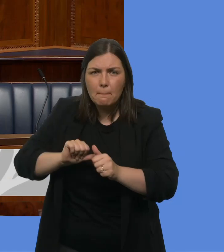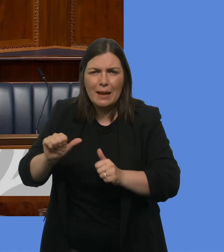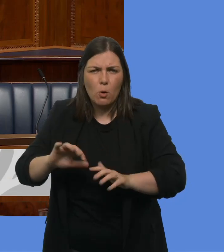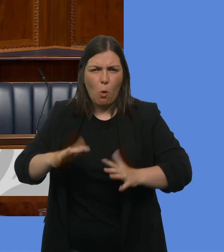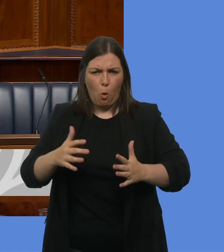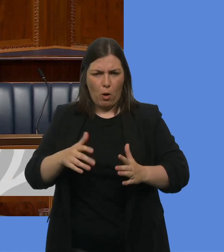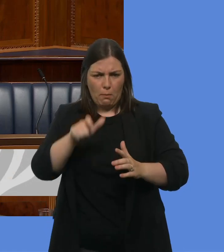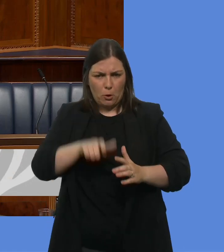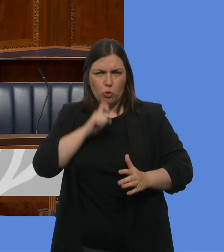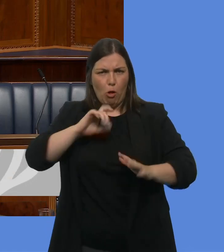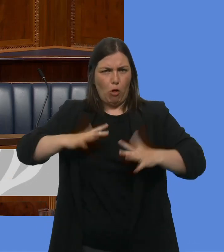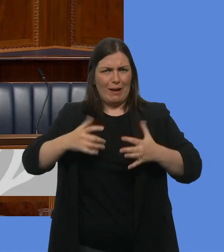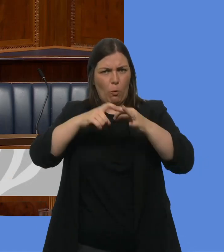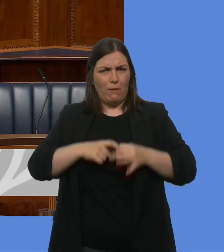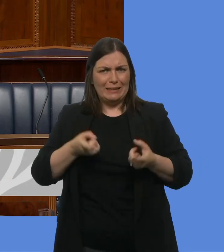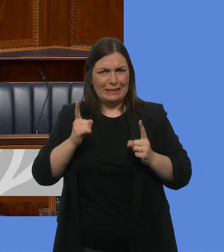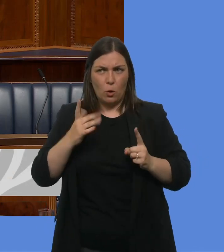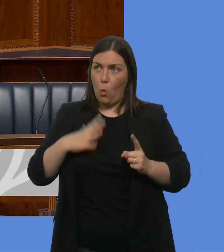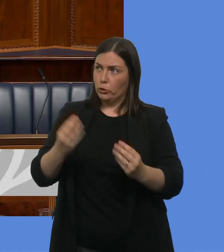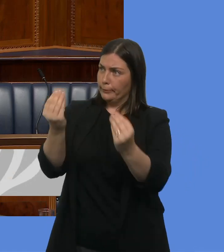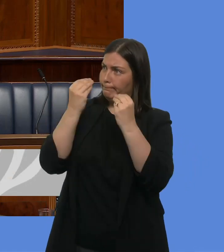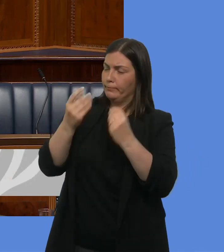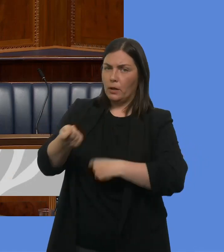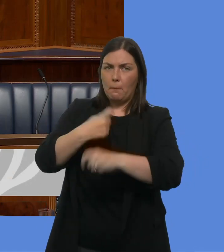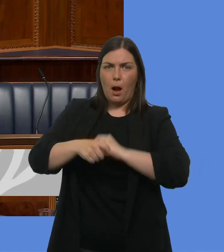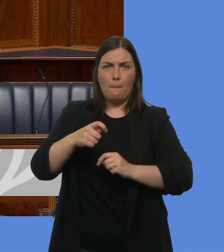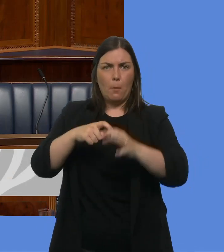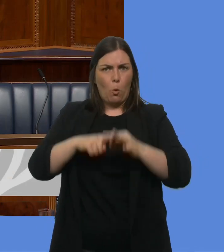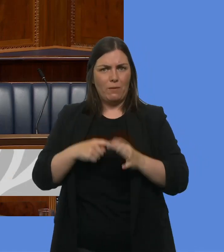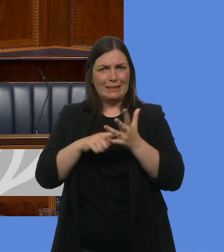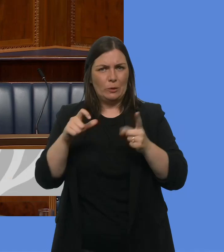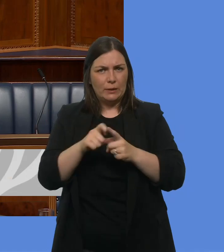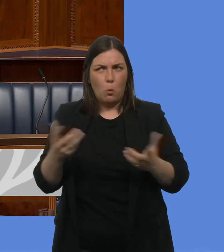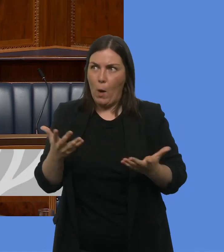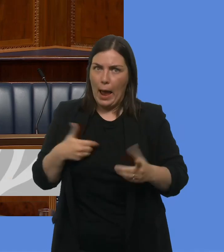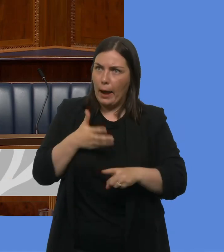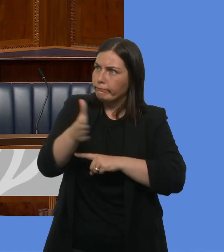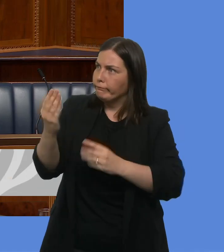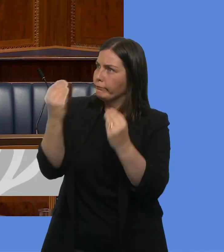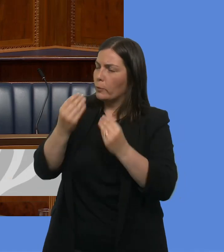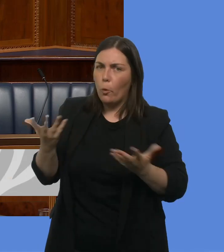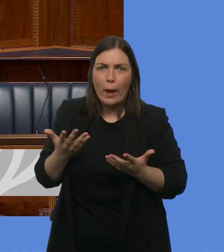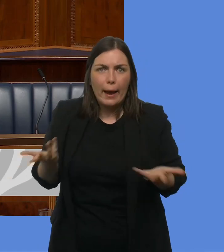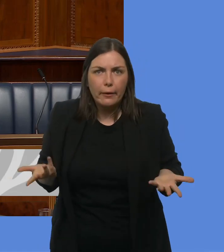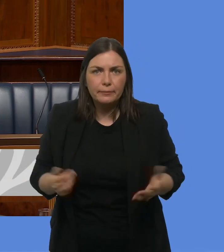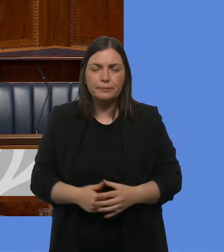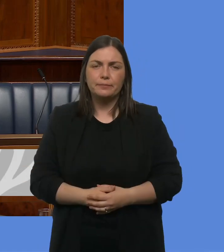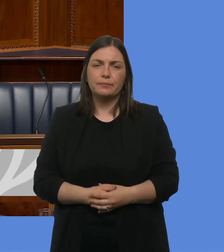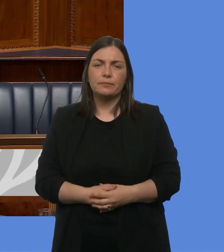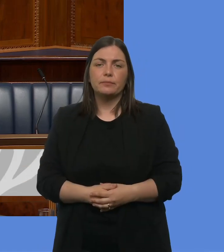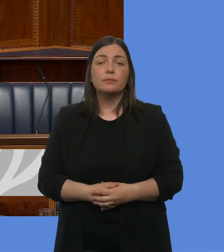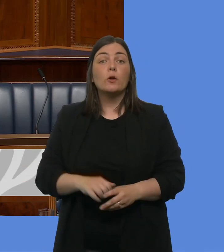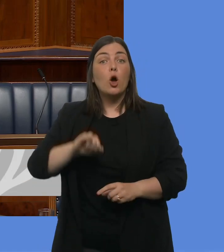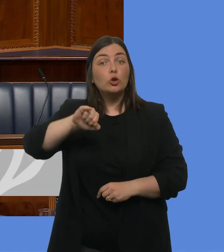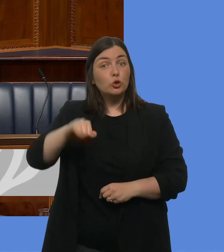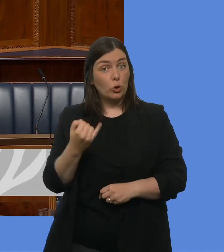highlighted challenges in providing cover for teachers of the deaf, which impacts on the levels of support for deaf children and young people. The Jordanstown